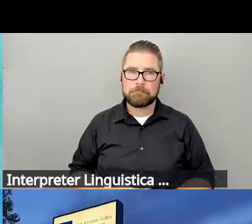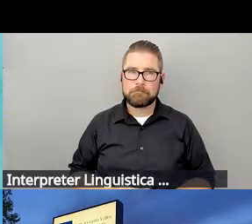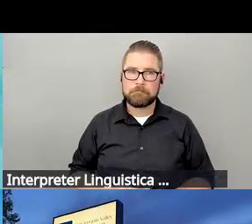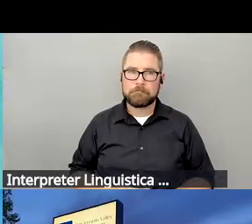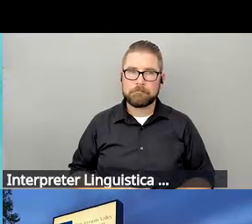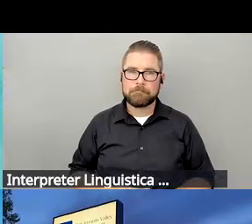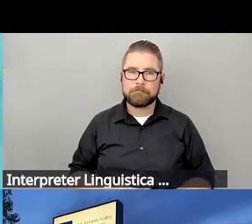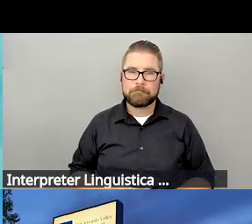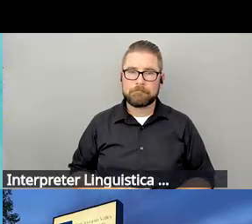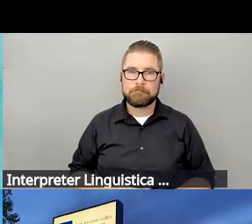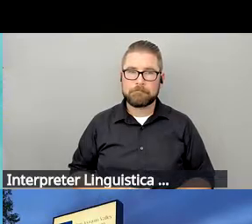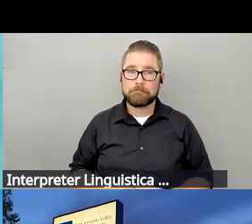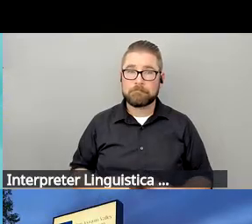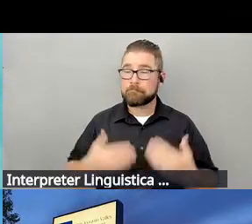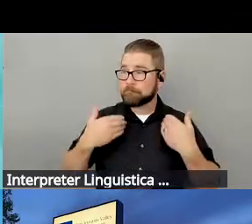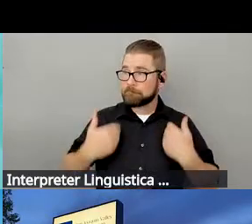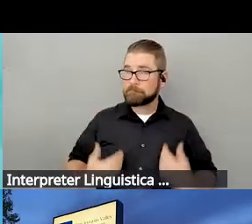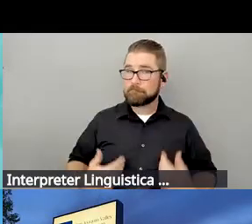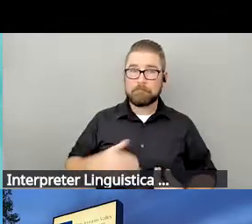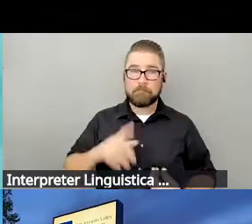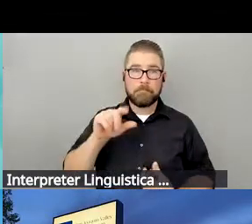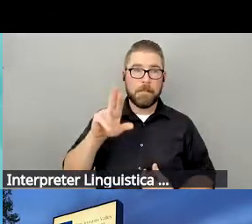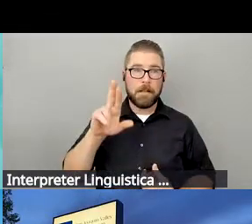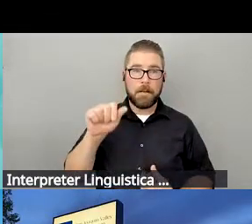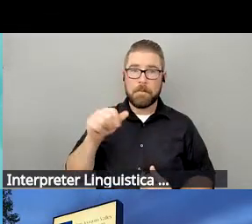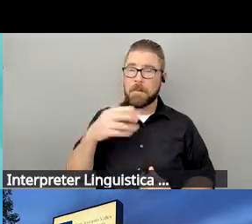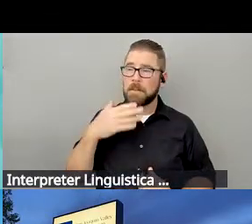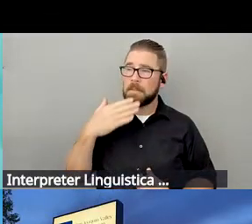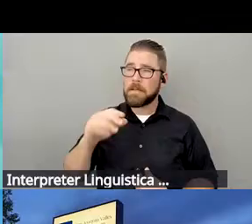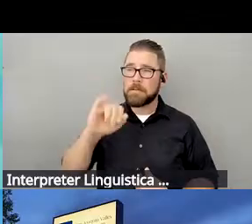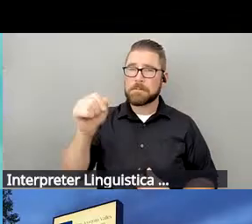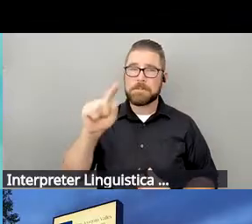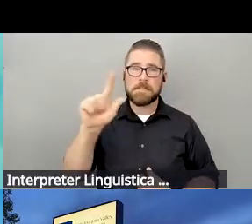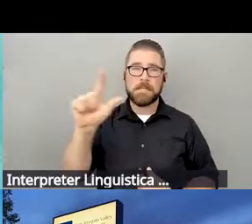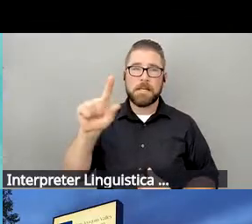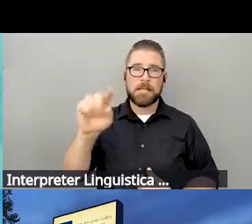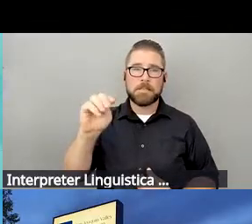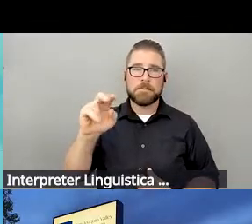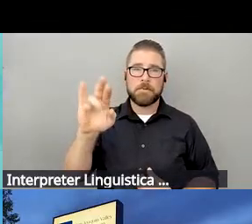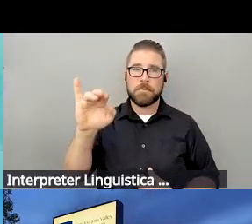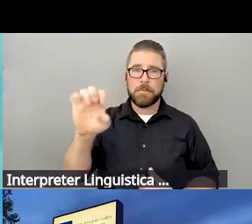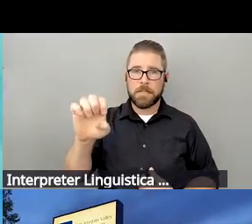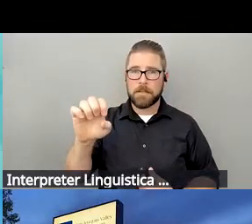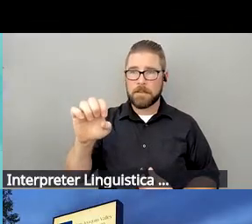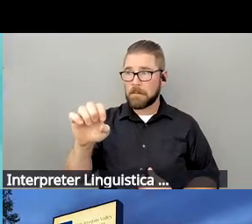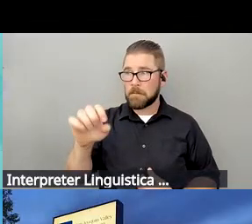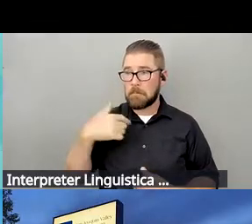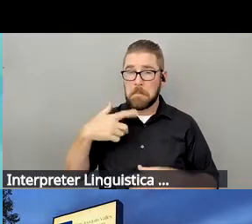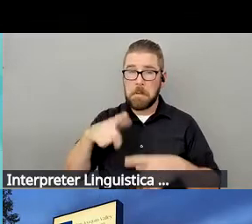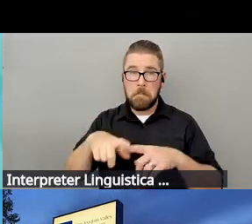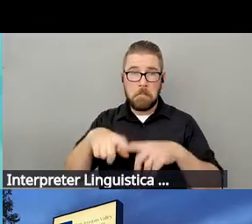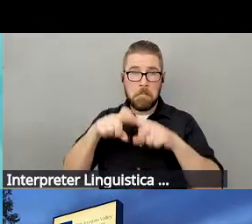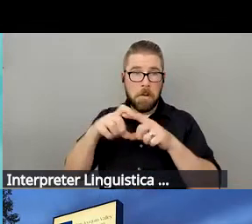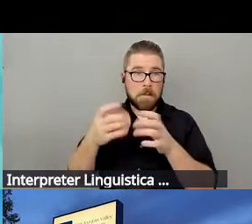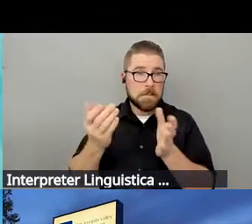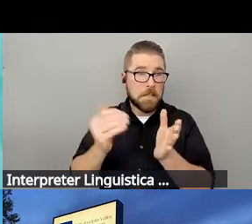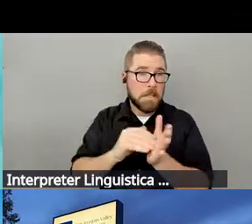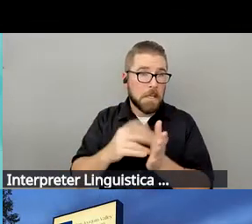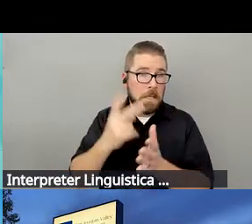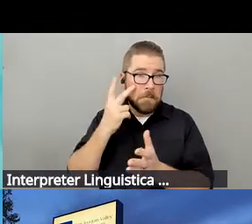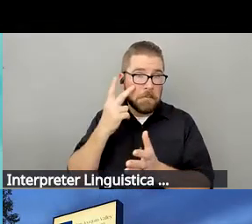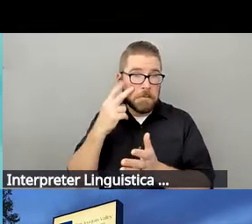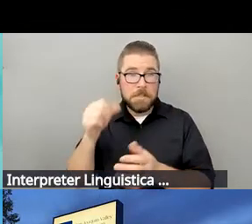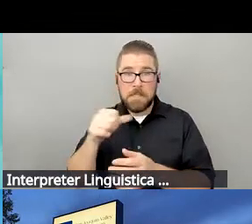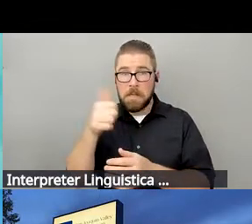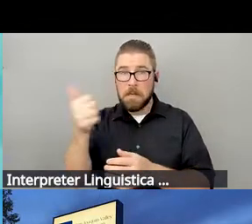This is Laura. Yeah, thank you, Jasmine, for that question. I'll take another pause here and see if there are any other questions